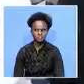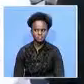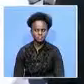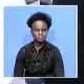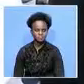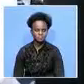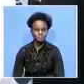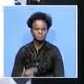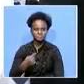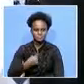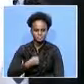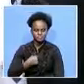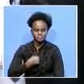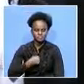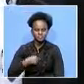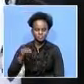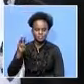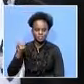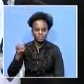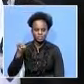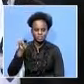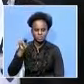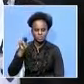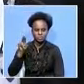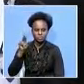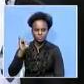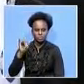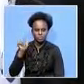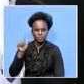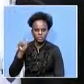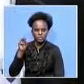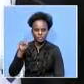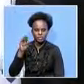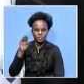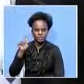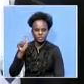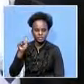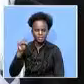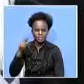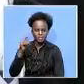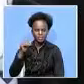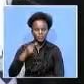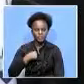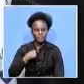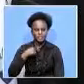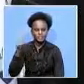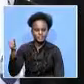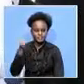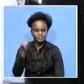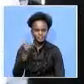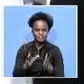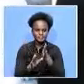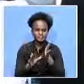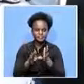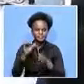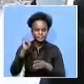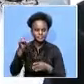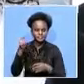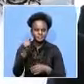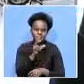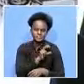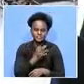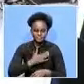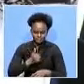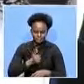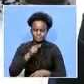I, Myuna Livusa Muyambango, having been appointed Deputy Inspector General of Police, do swear that I will